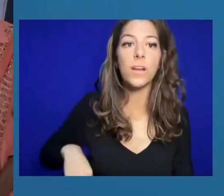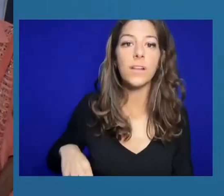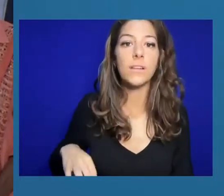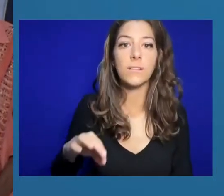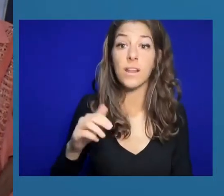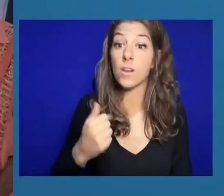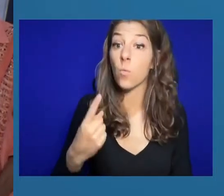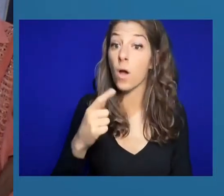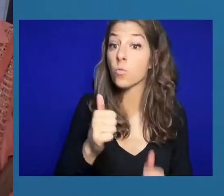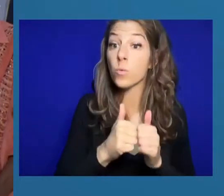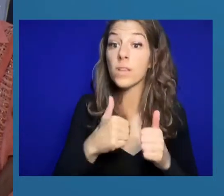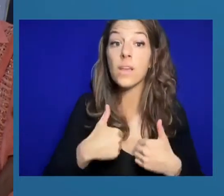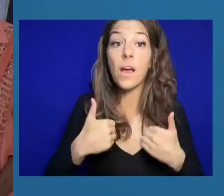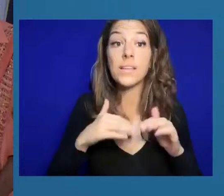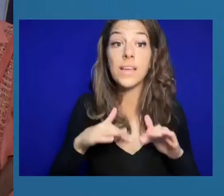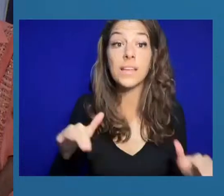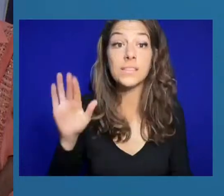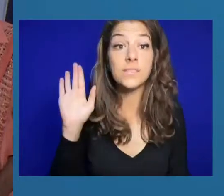little kids?